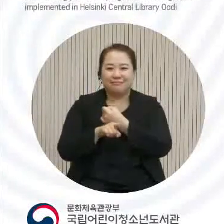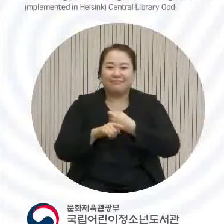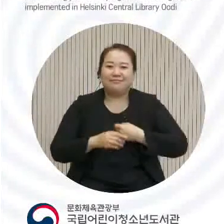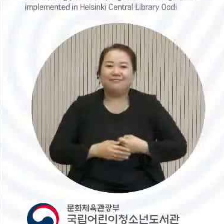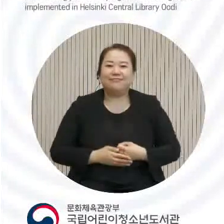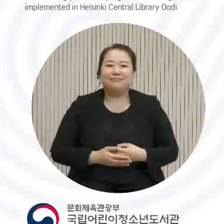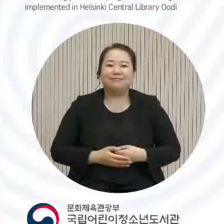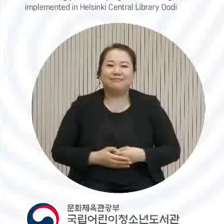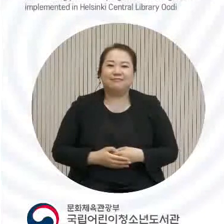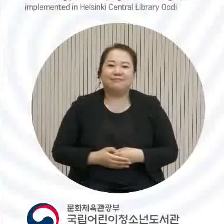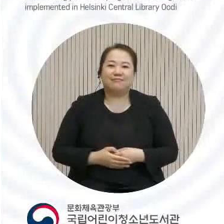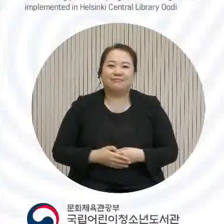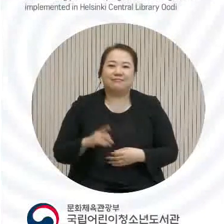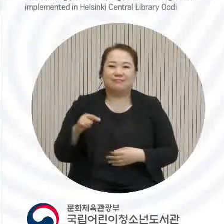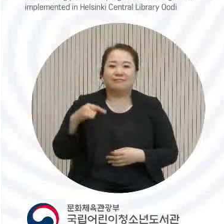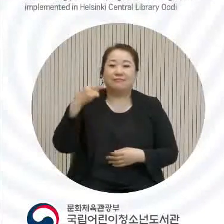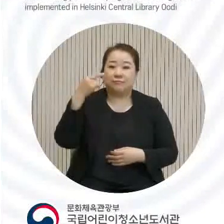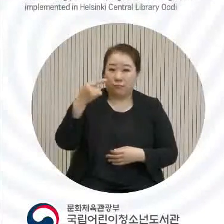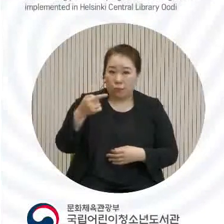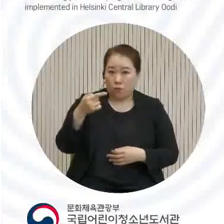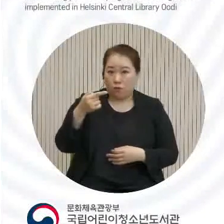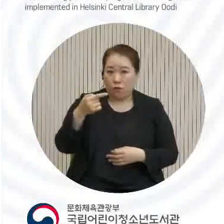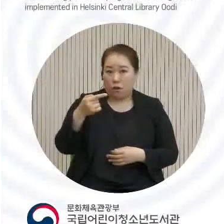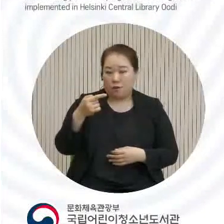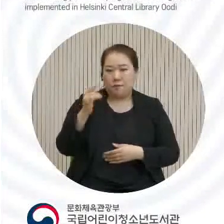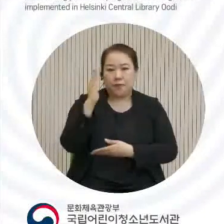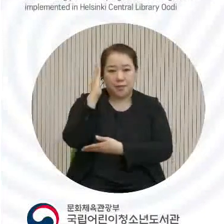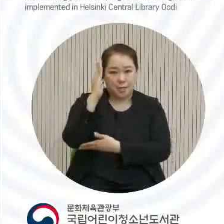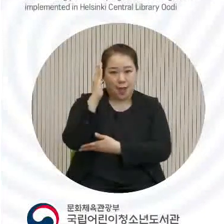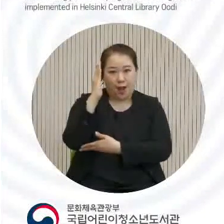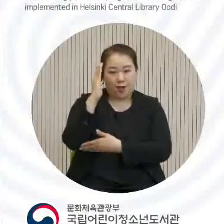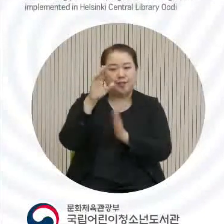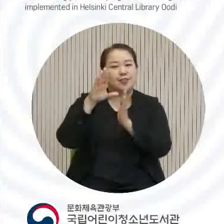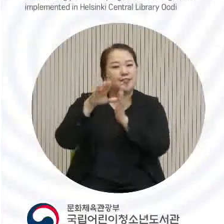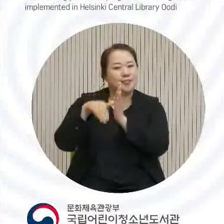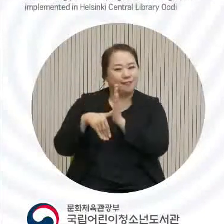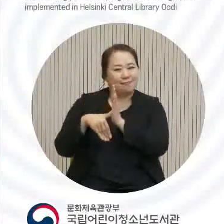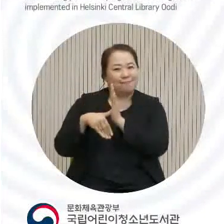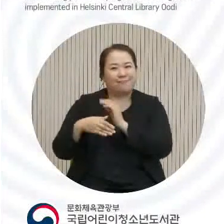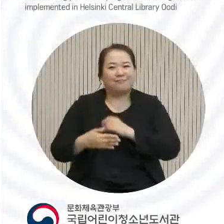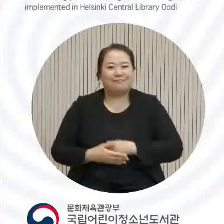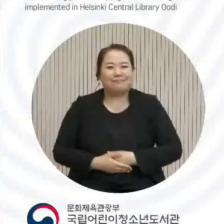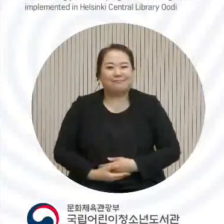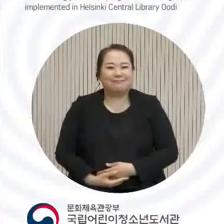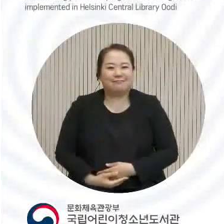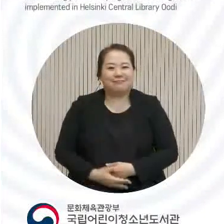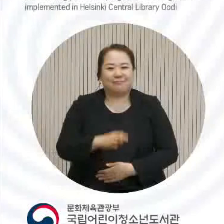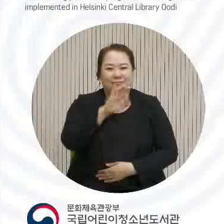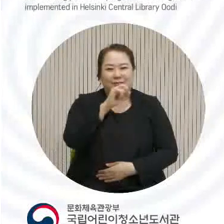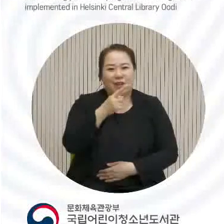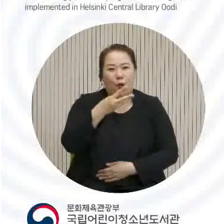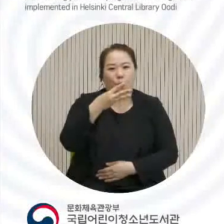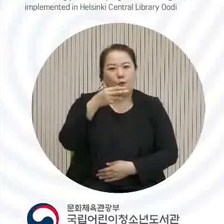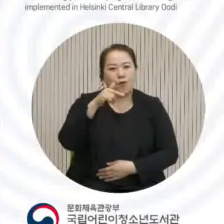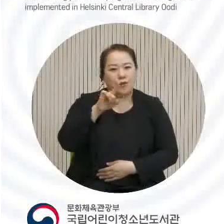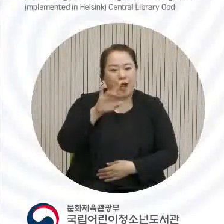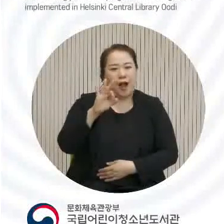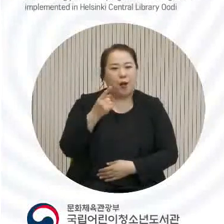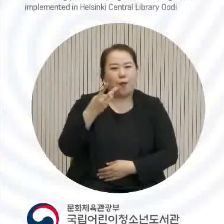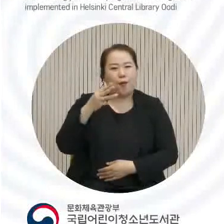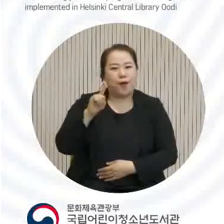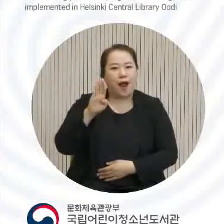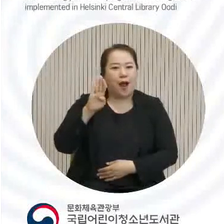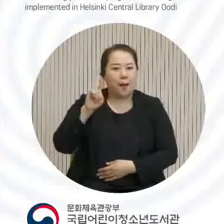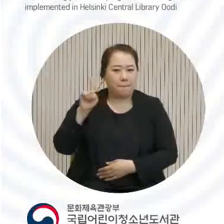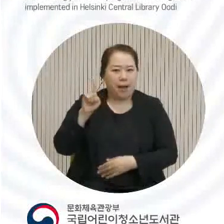Then it's time for a story. We use a picture book called Olga the Squirrel by Mila Teres. In